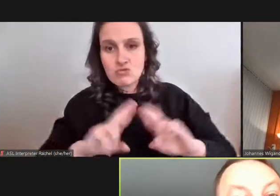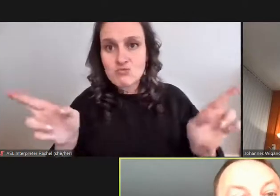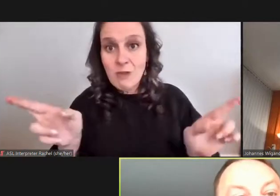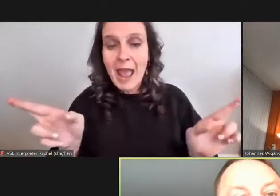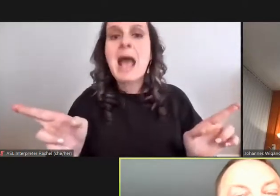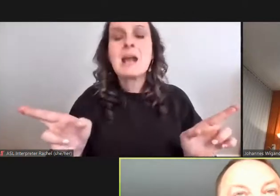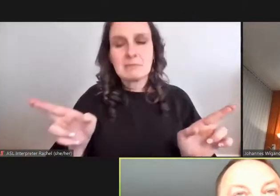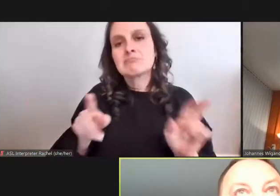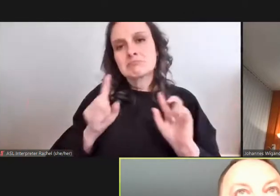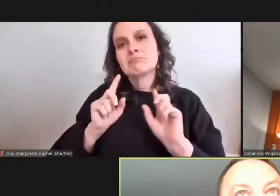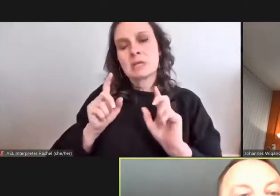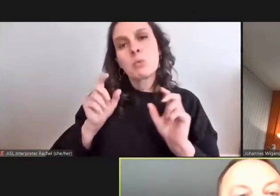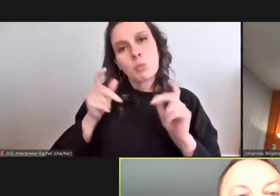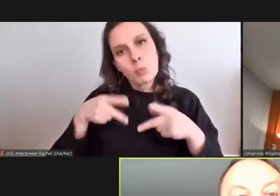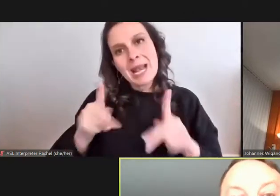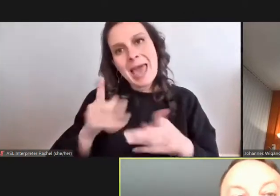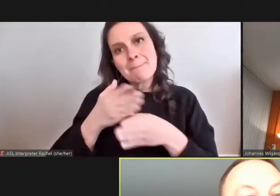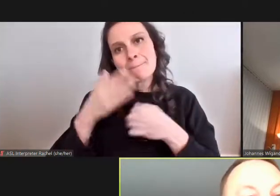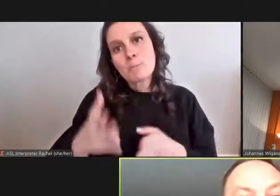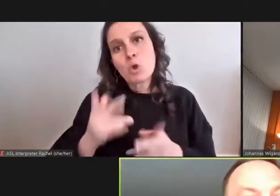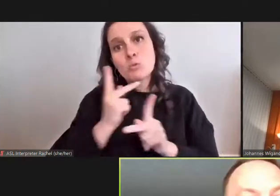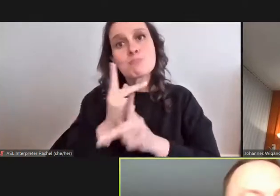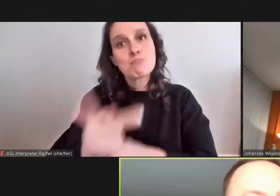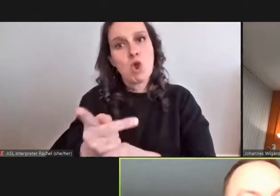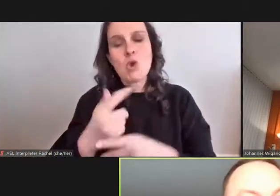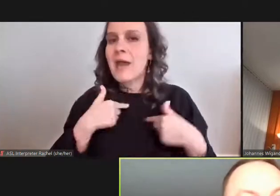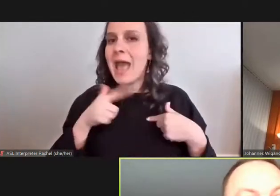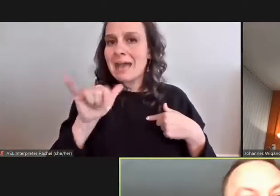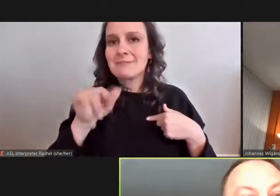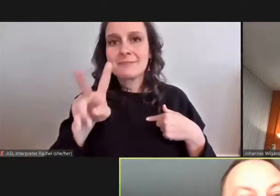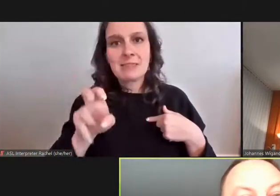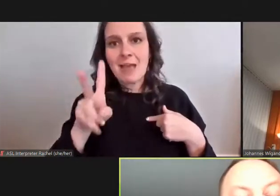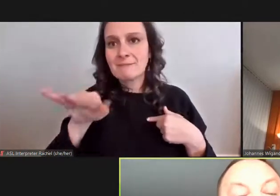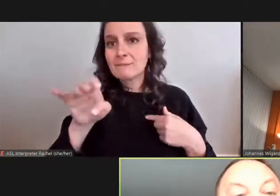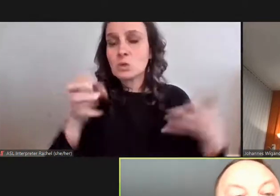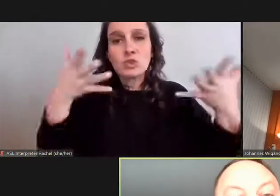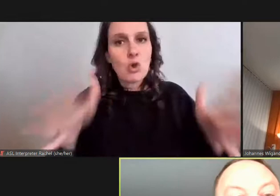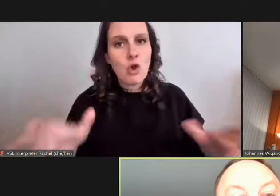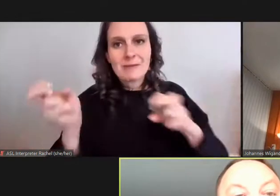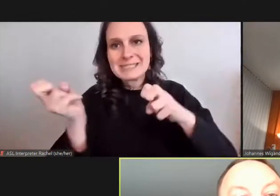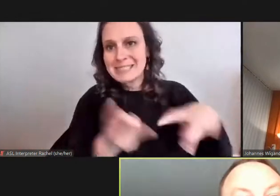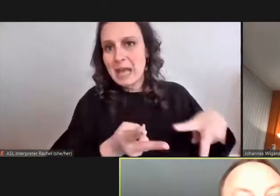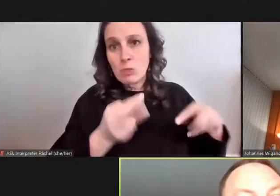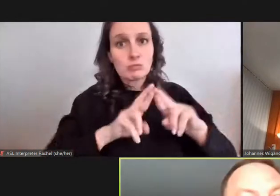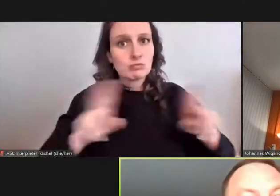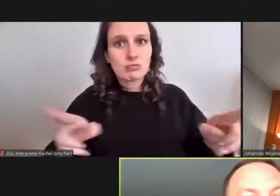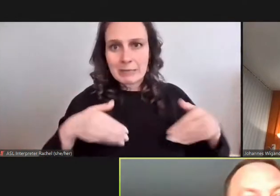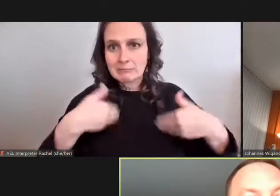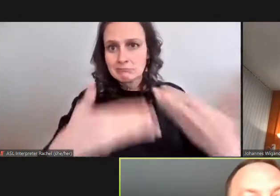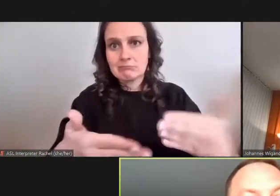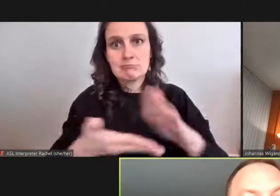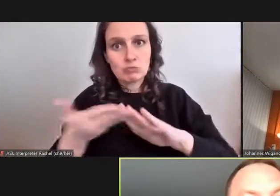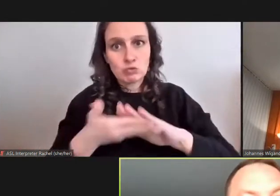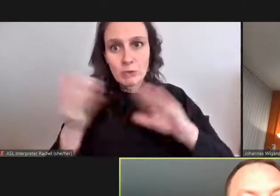arts partners borrow, and they have the live voice already downloaded and ready to go. And we also